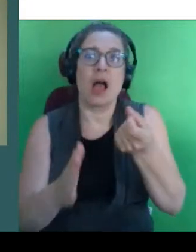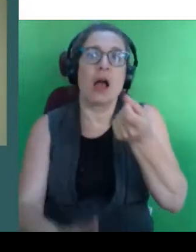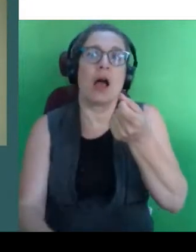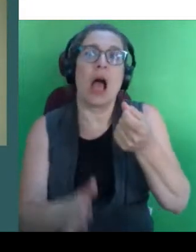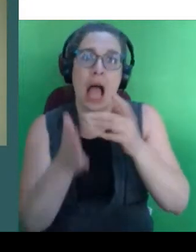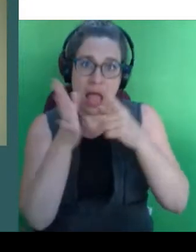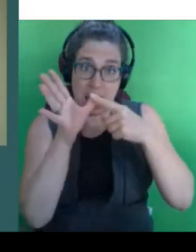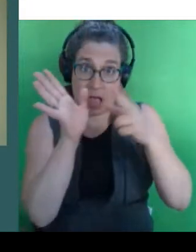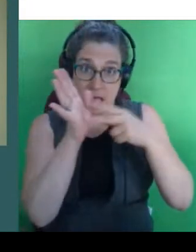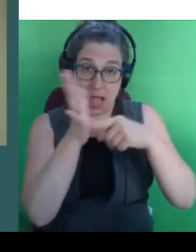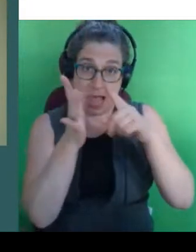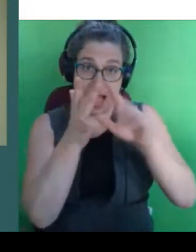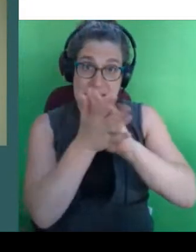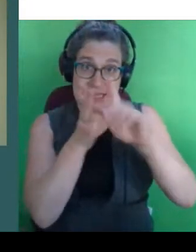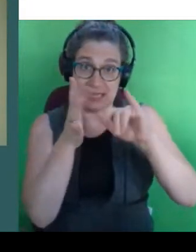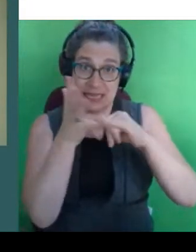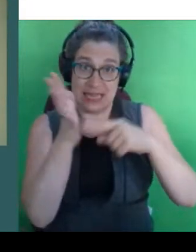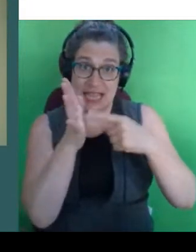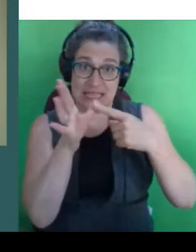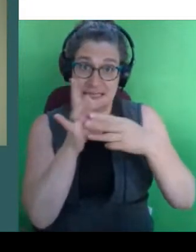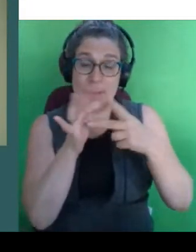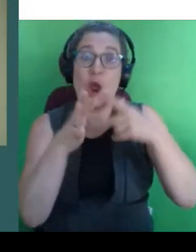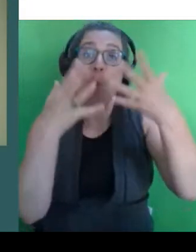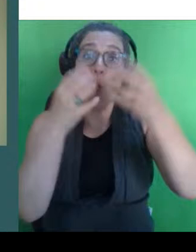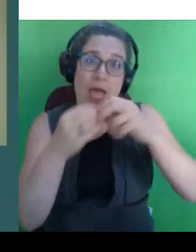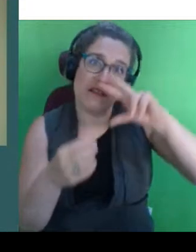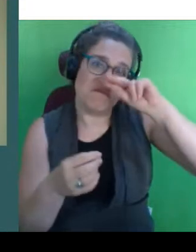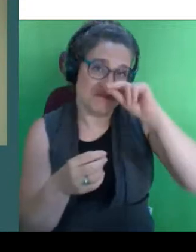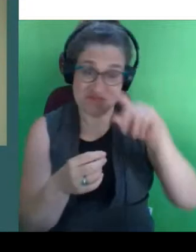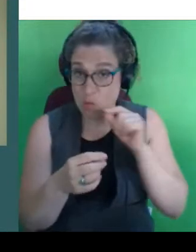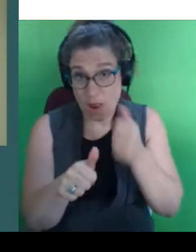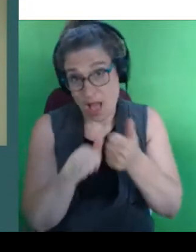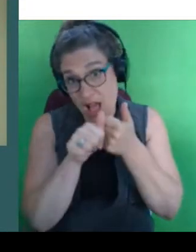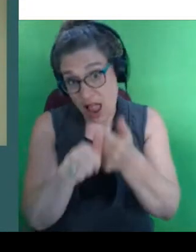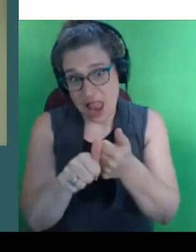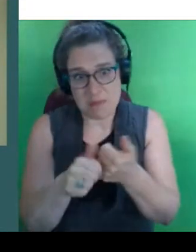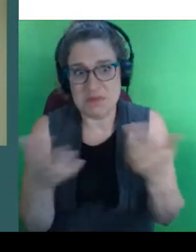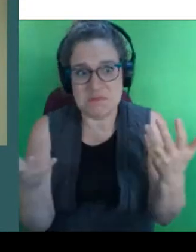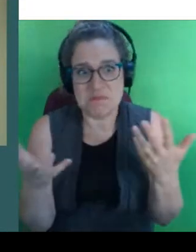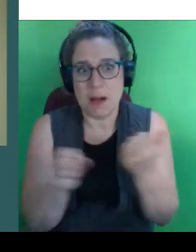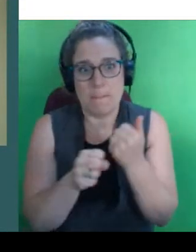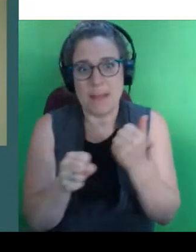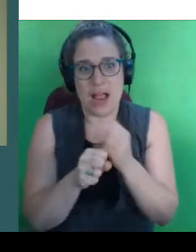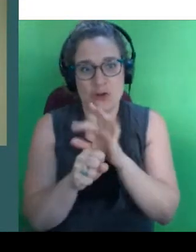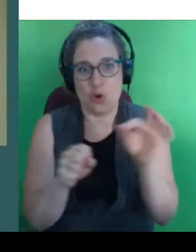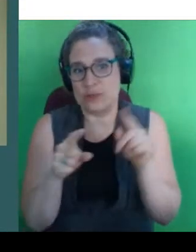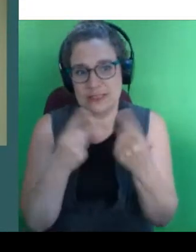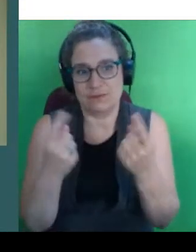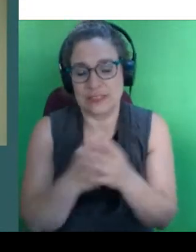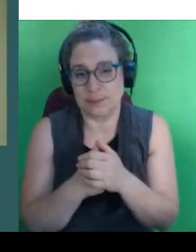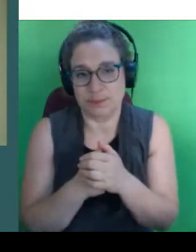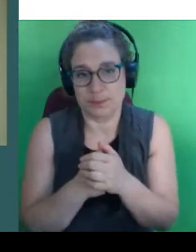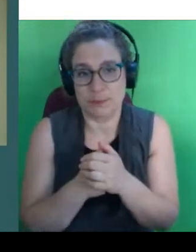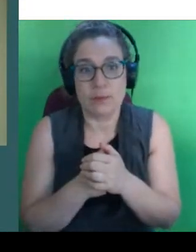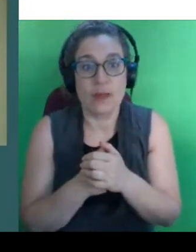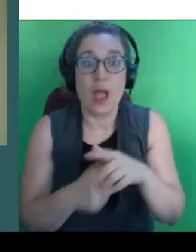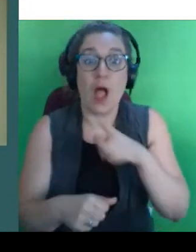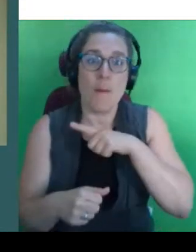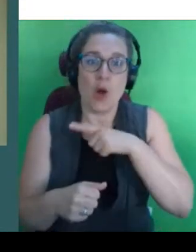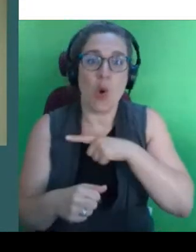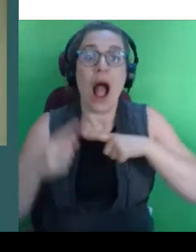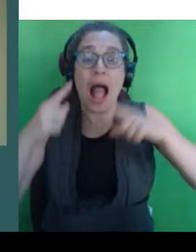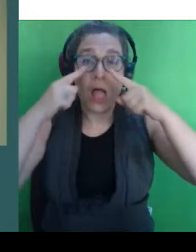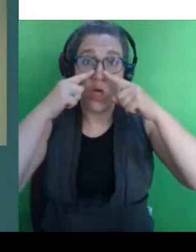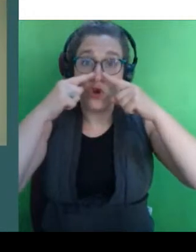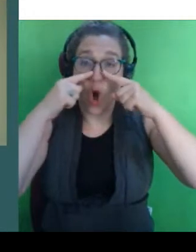an intranasal corticosteroid makes any difference. In the nose, things that go locally in the nose